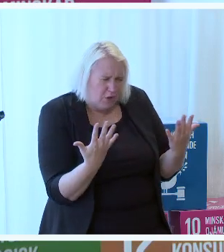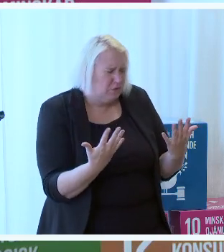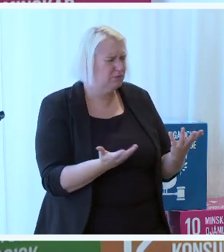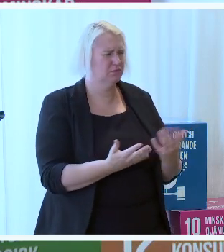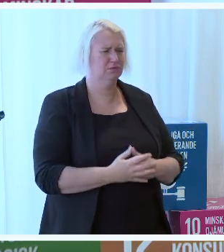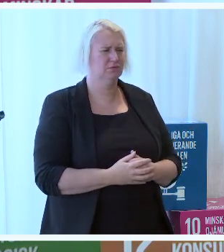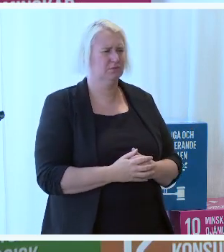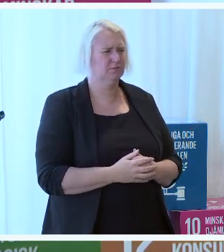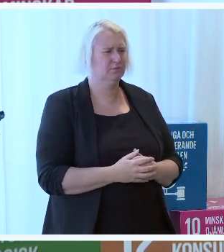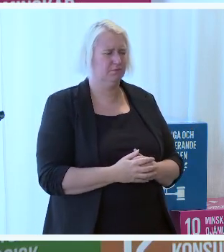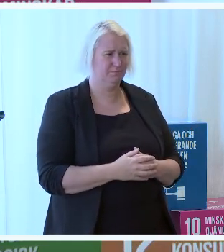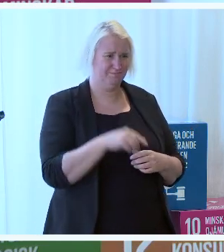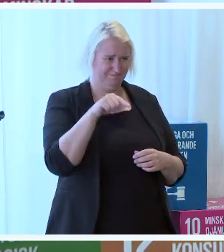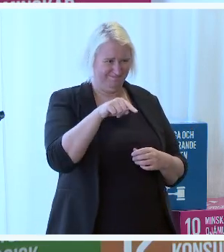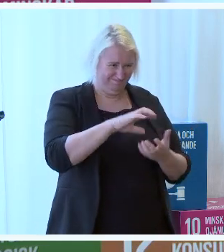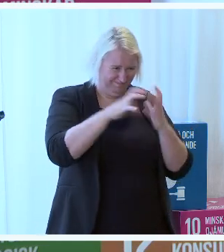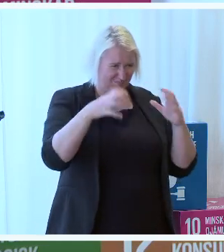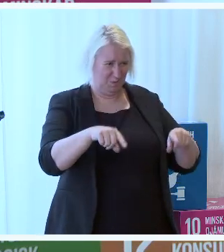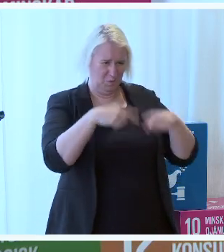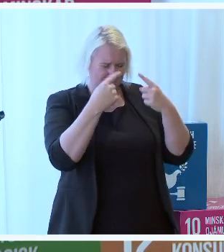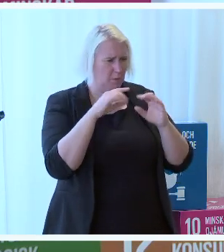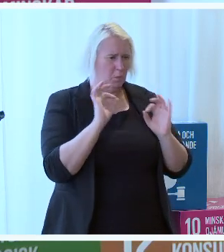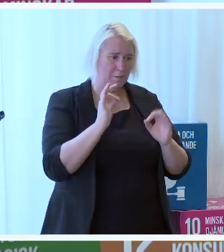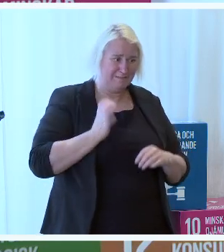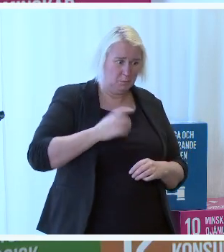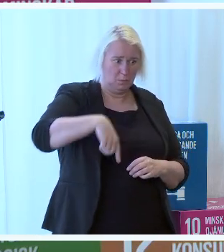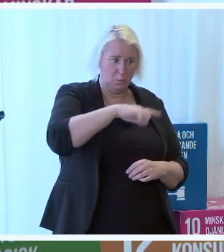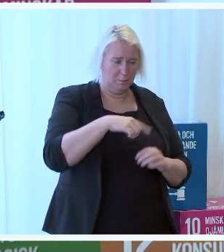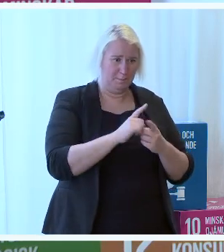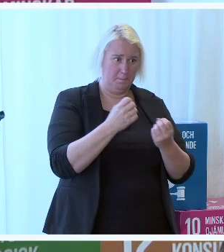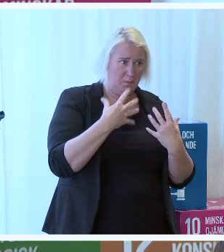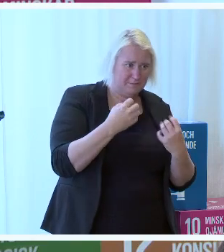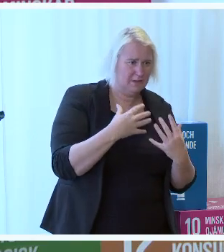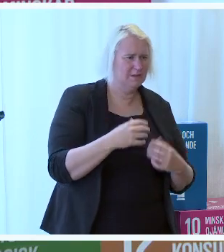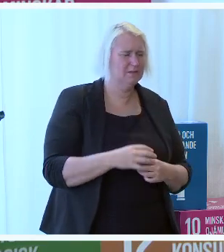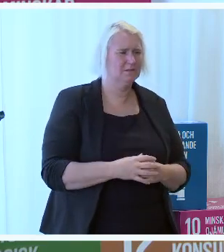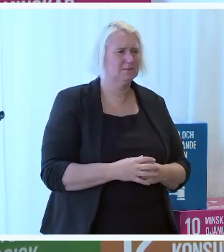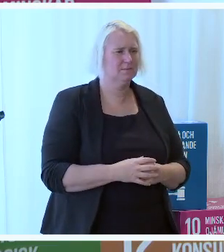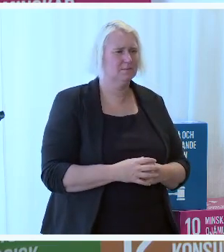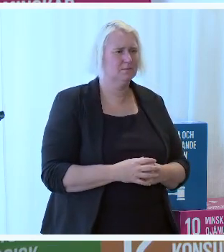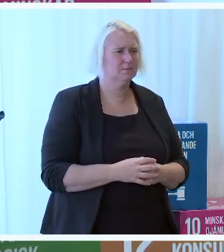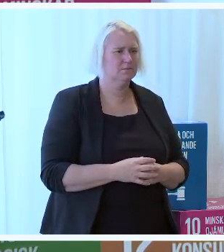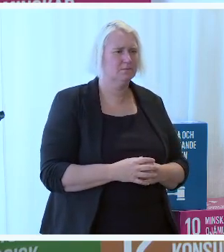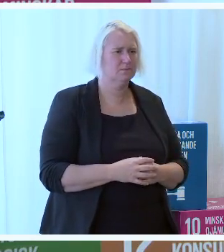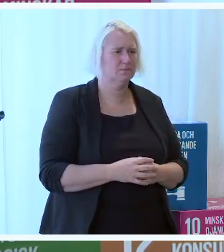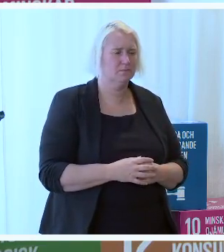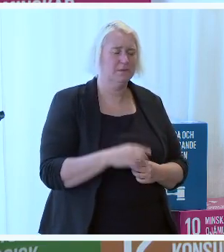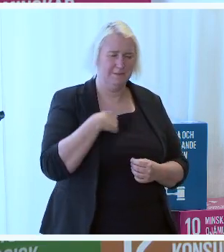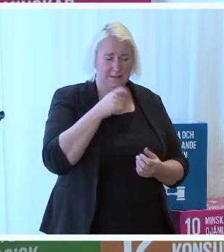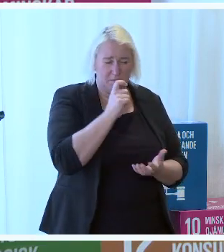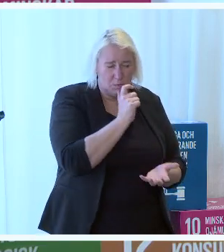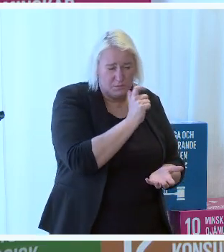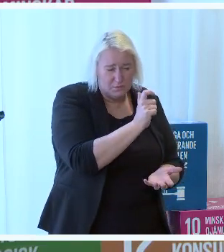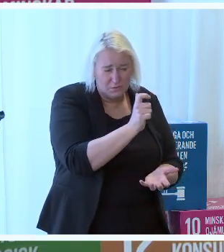conflicts going on. So that's what we basically do, and then we base our interventions on those analyses that we have,